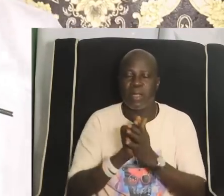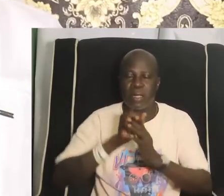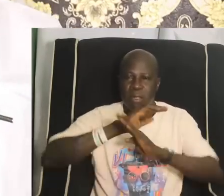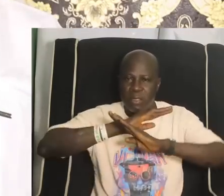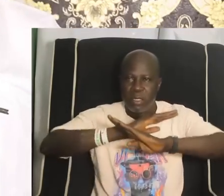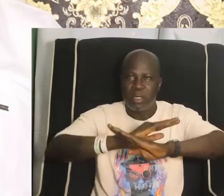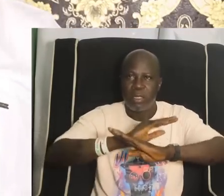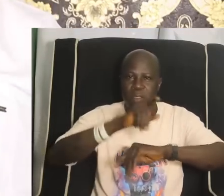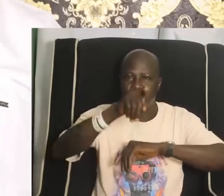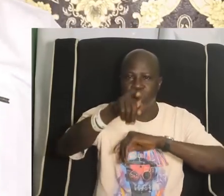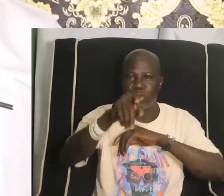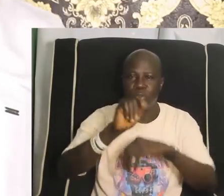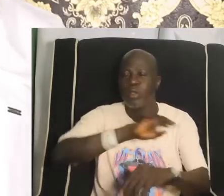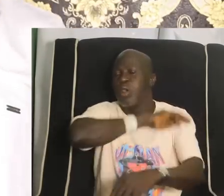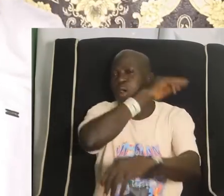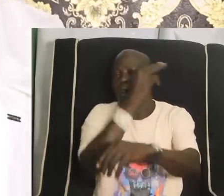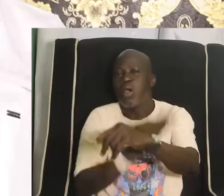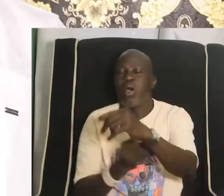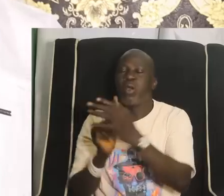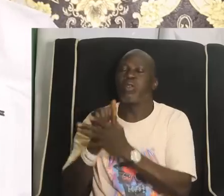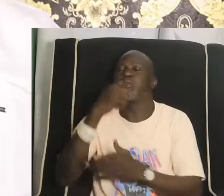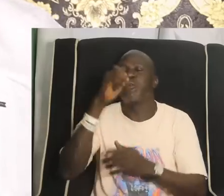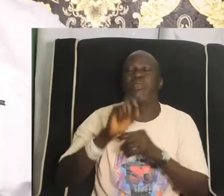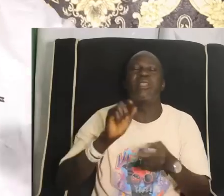forces that delay you. The